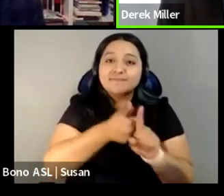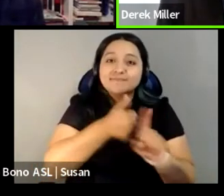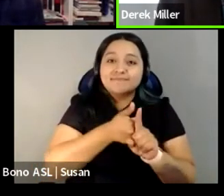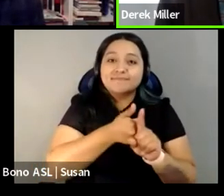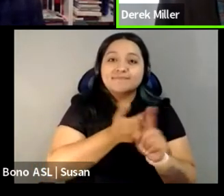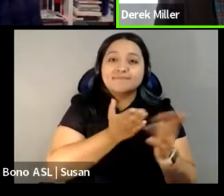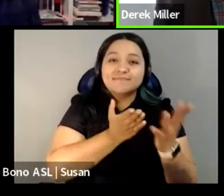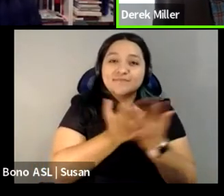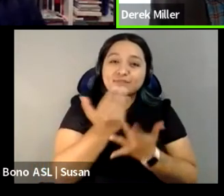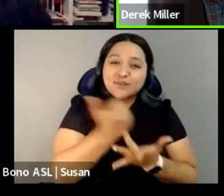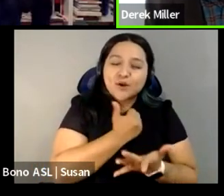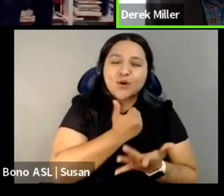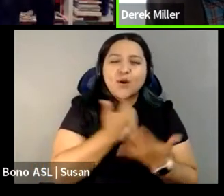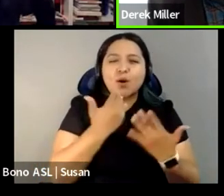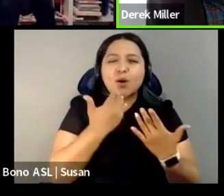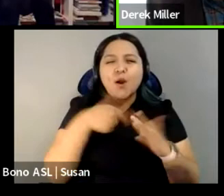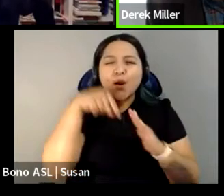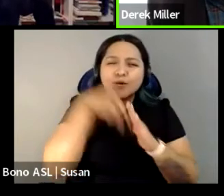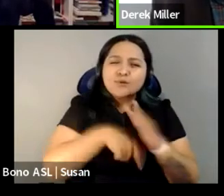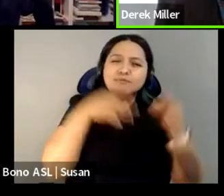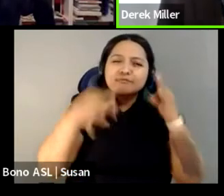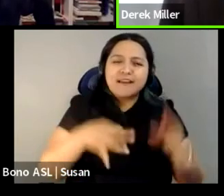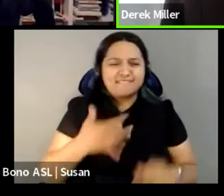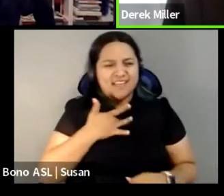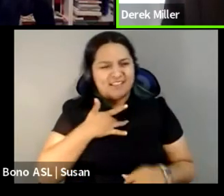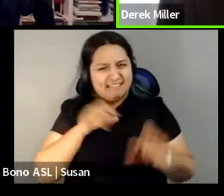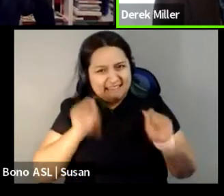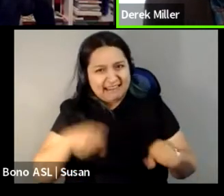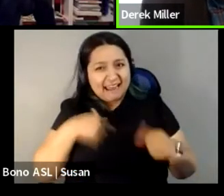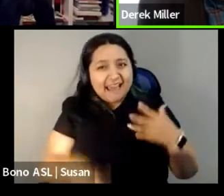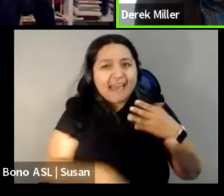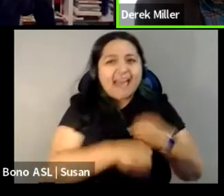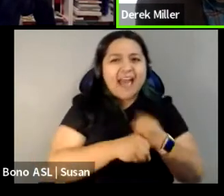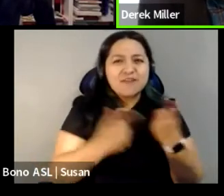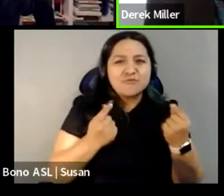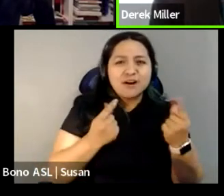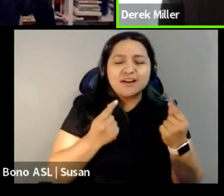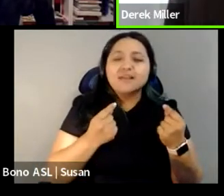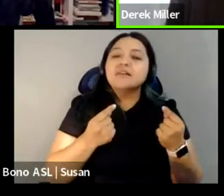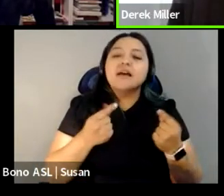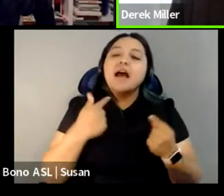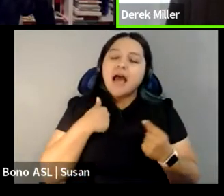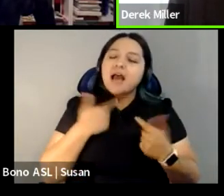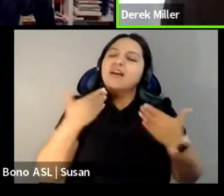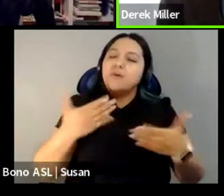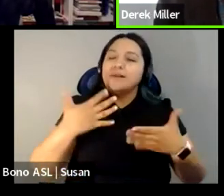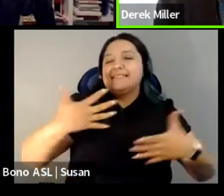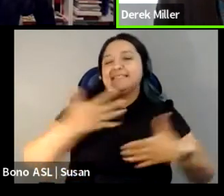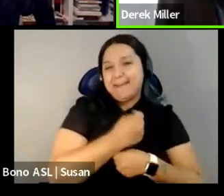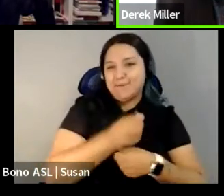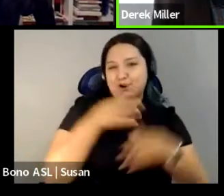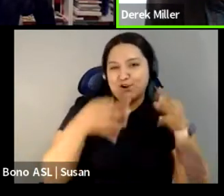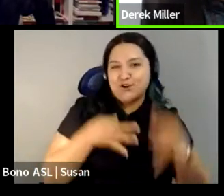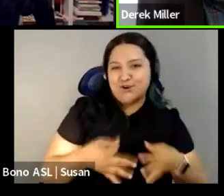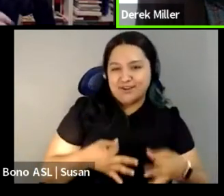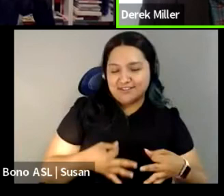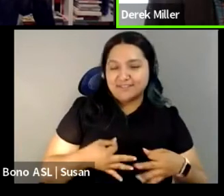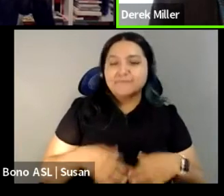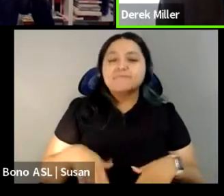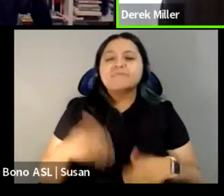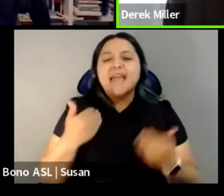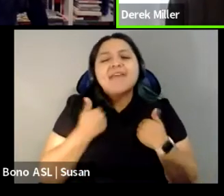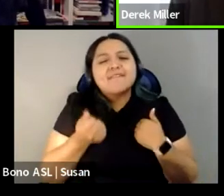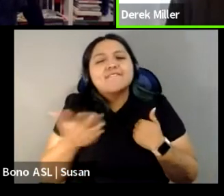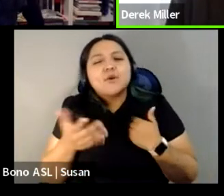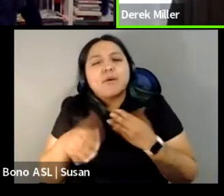to add. And so I figured if I took the summary, then I would be covered for my 10 minutes at least. Then I have a few thoughts